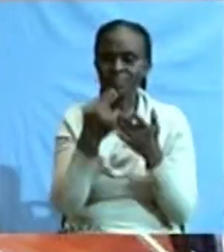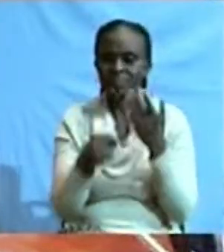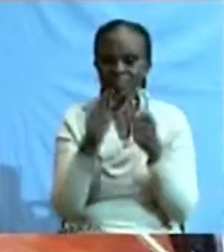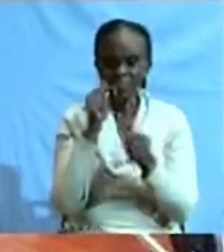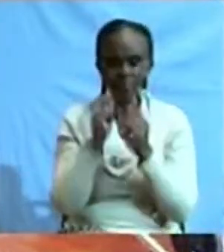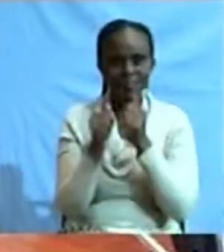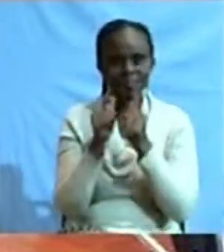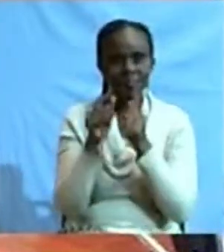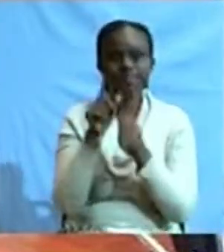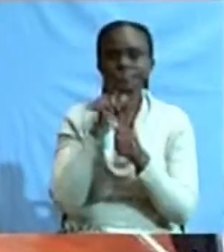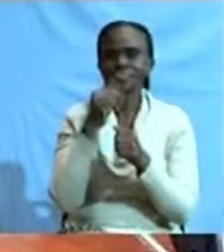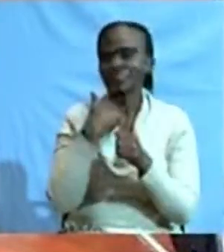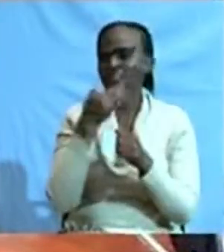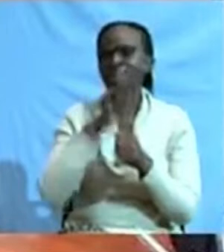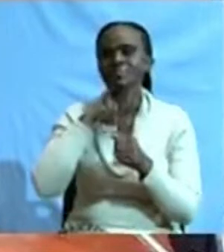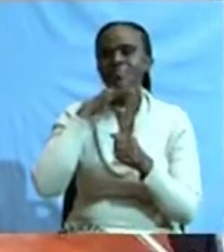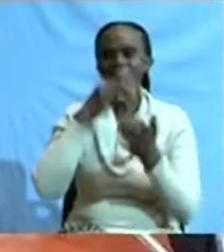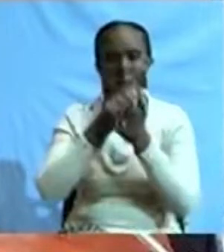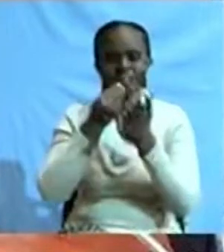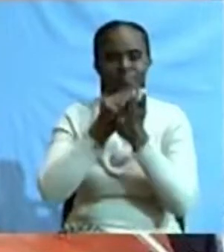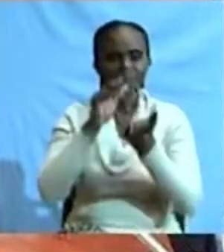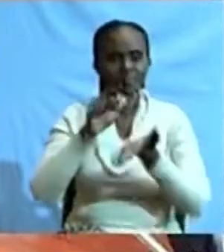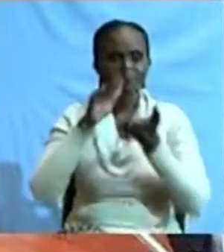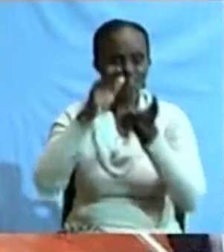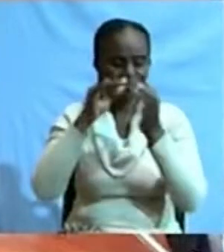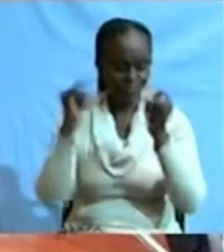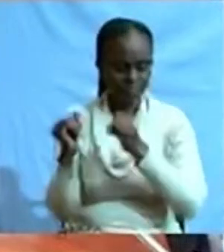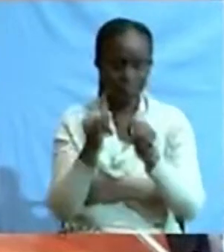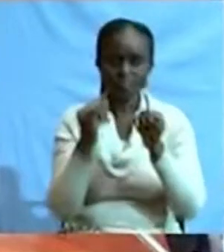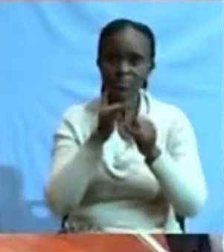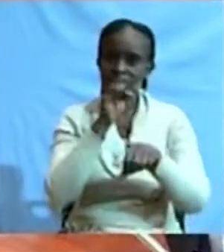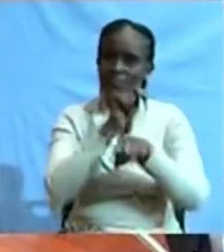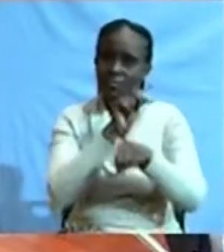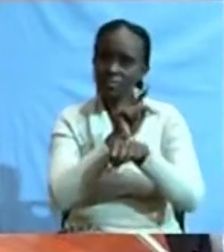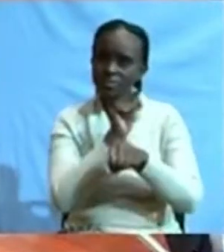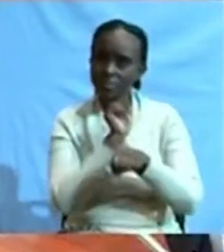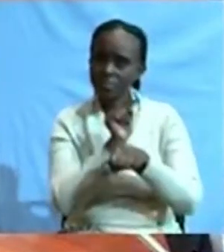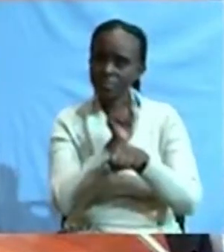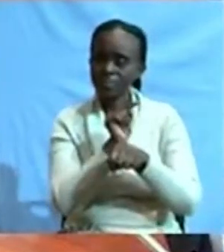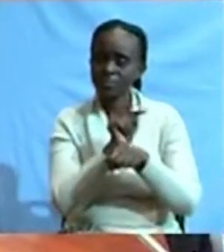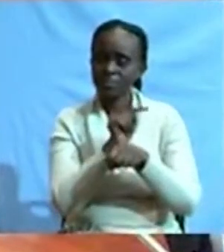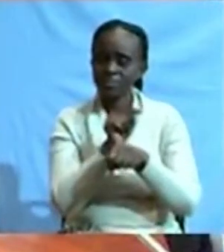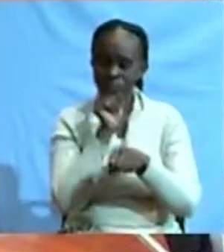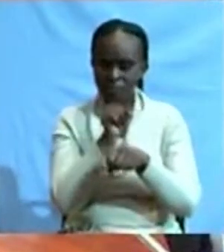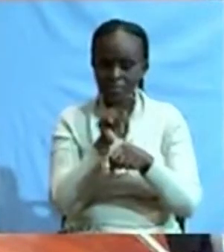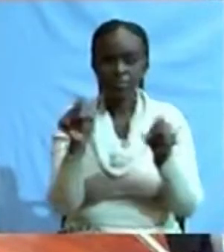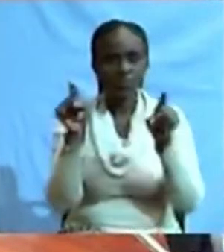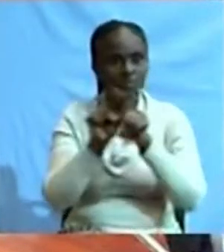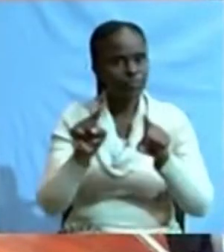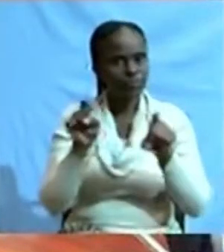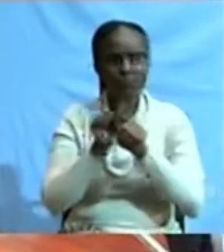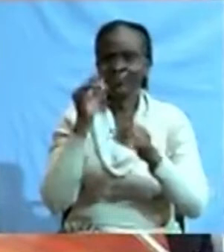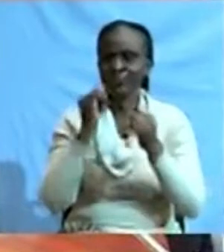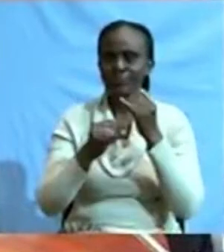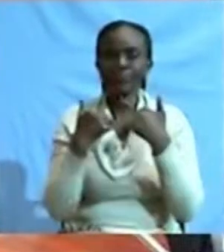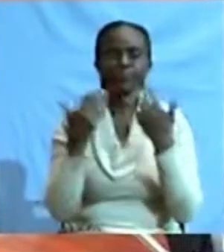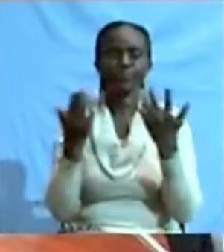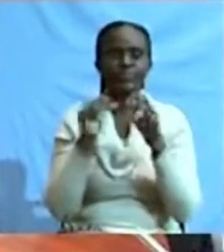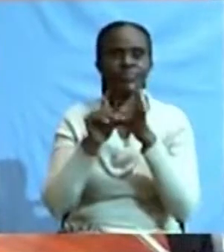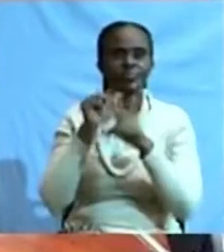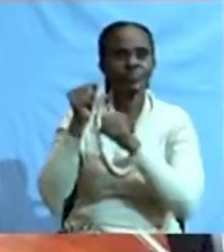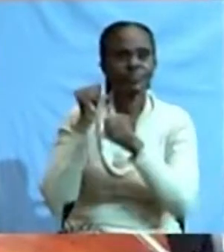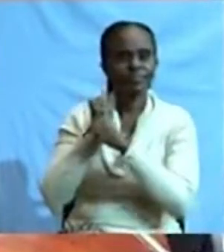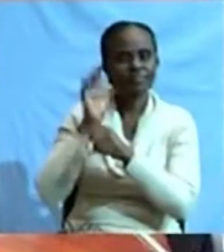to insufficient funds allocation to the implementation of the project, the same could not be completed in the year of